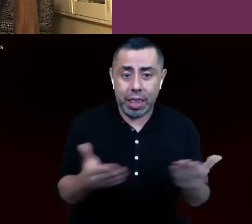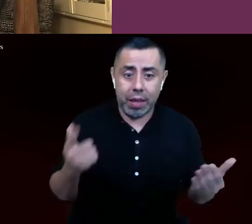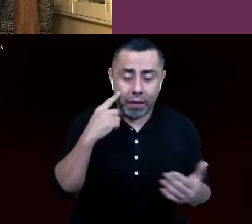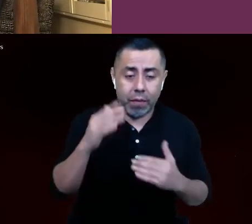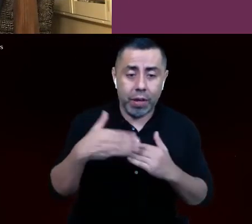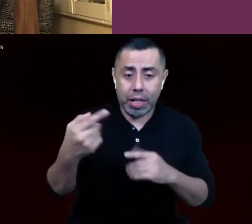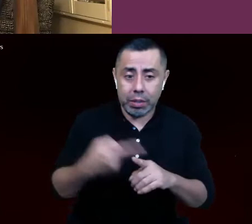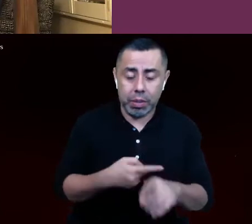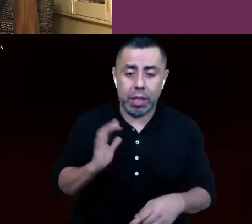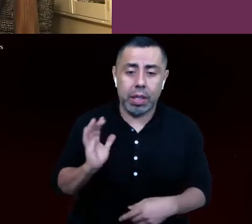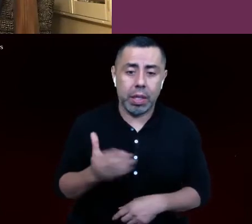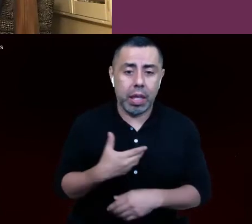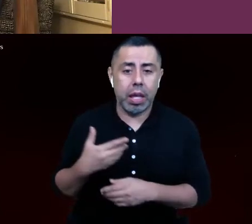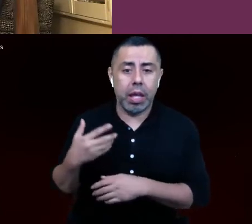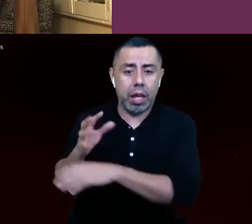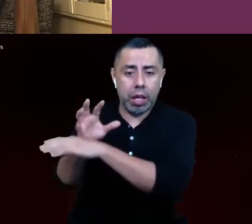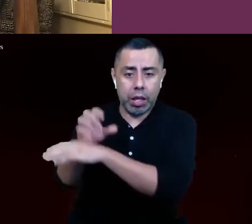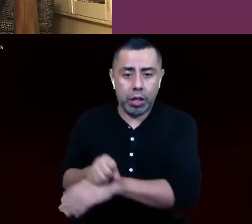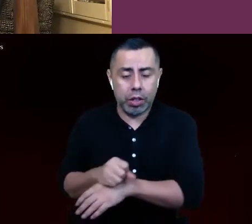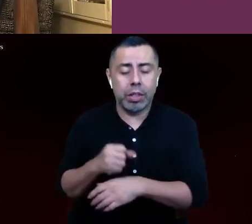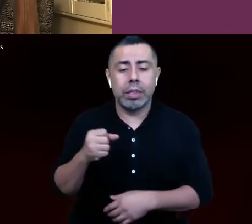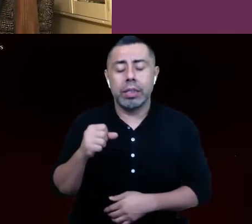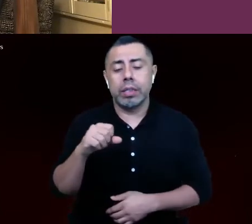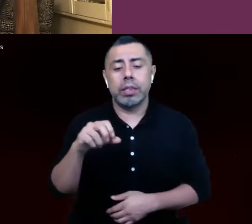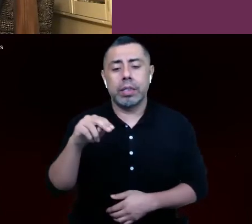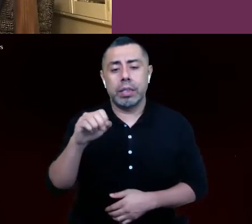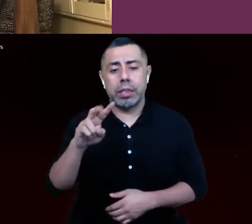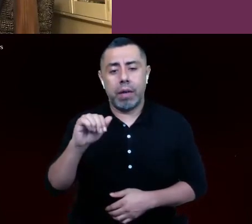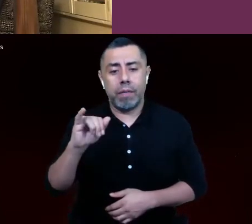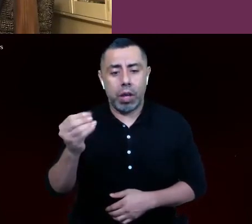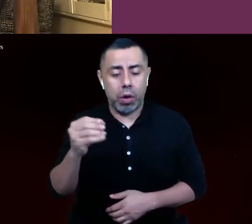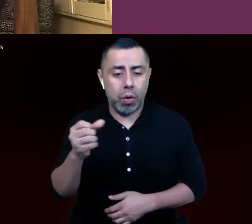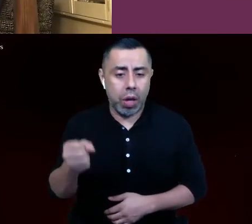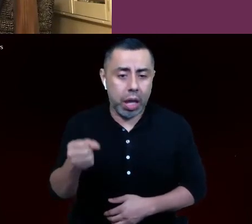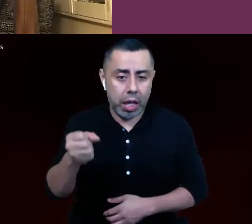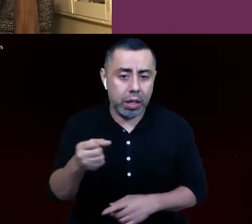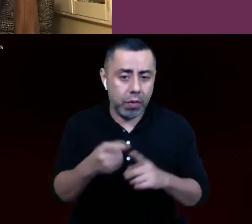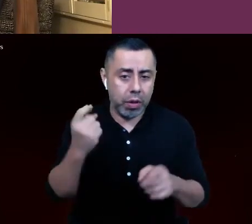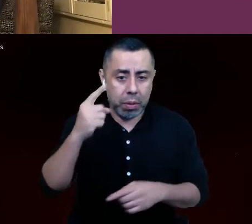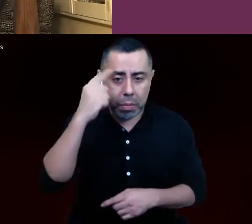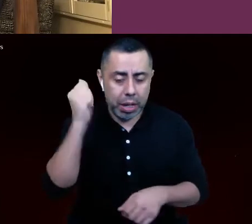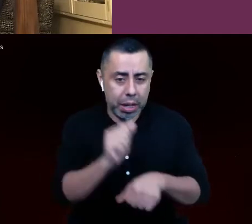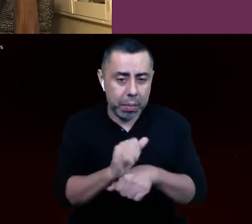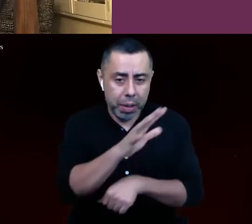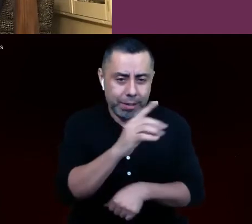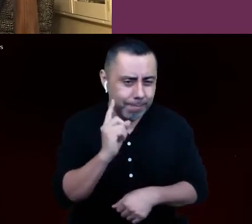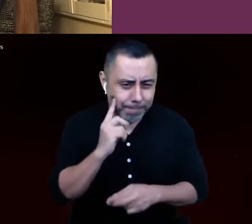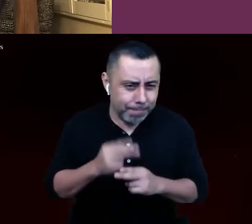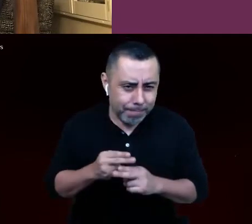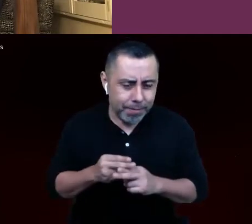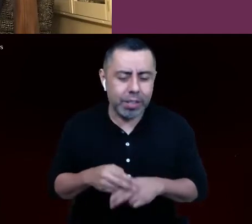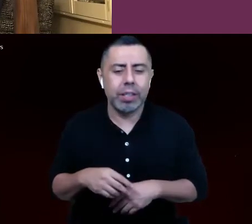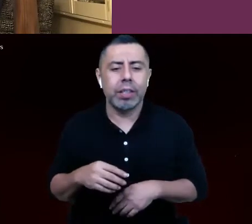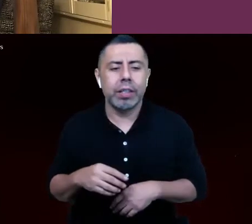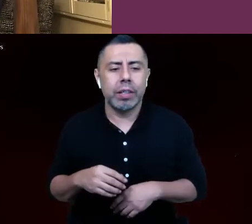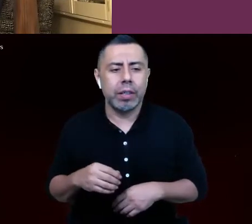Navajo elder, Jane Ballou from Black Mountain. She will be with her daughter, Lynn Dean, who is the community